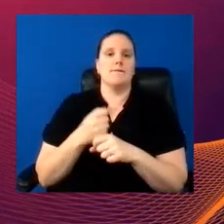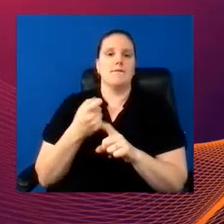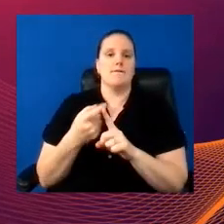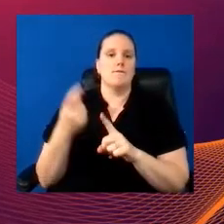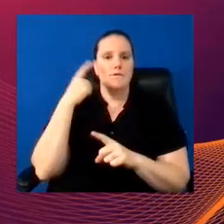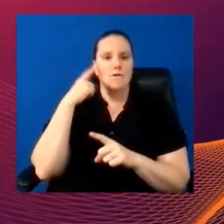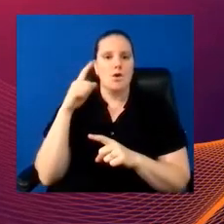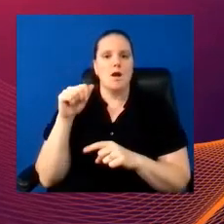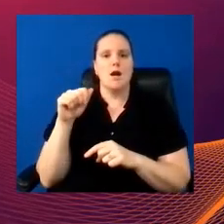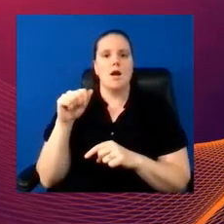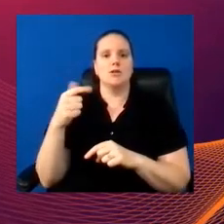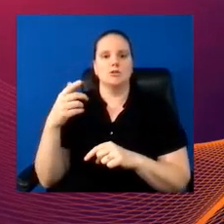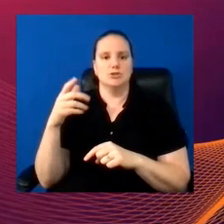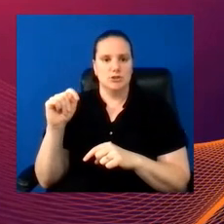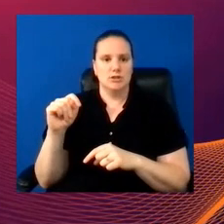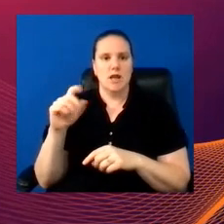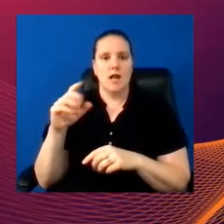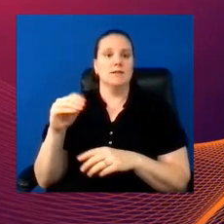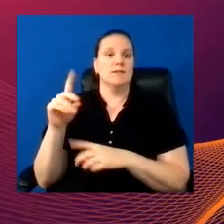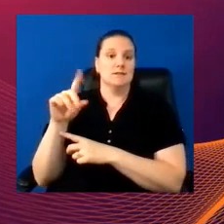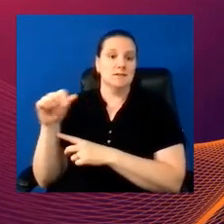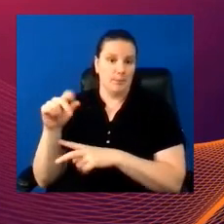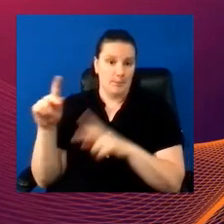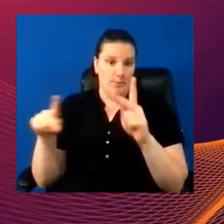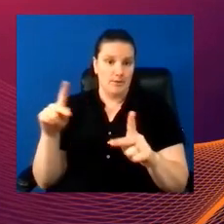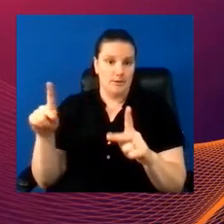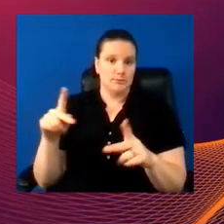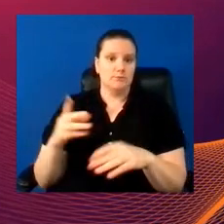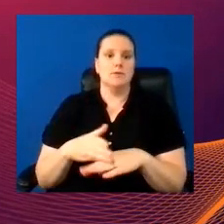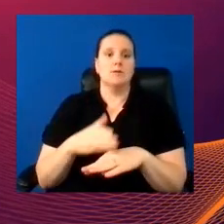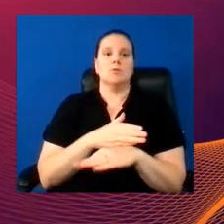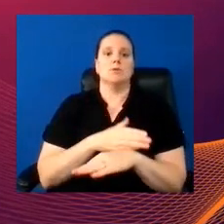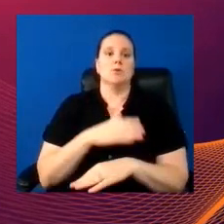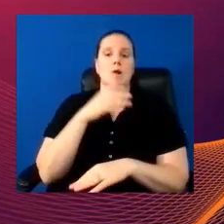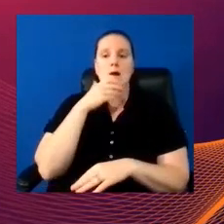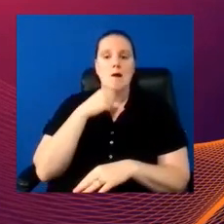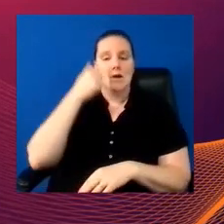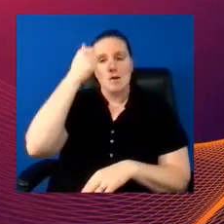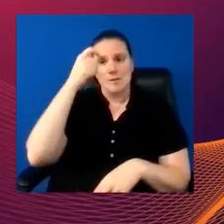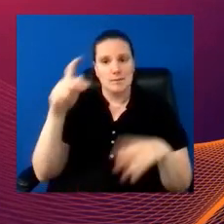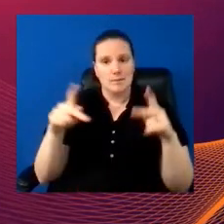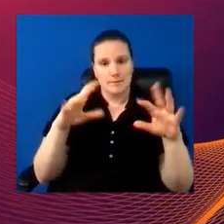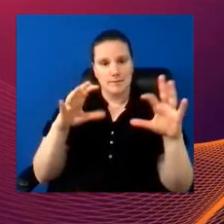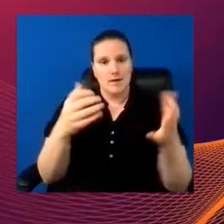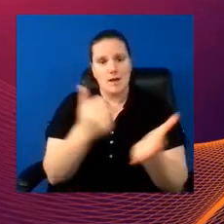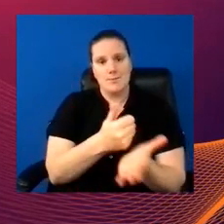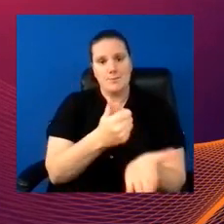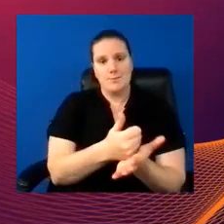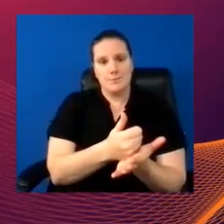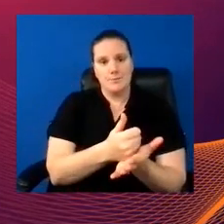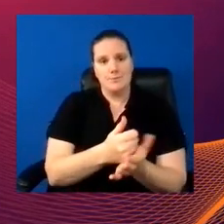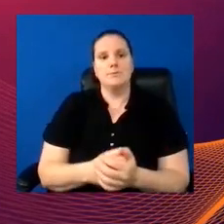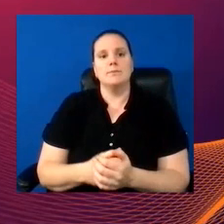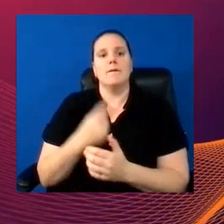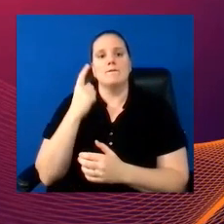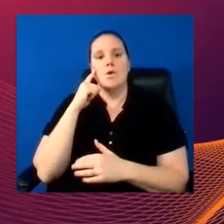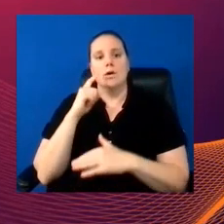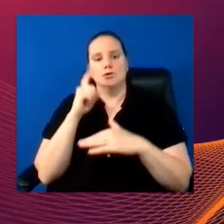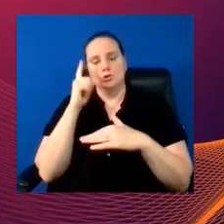and disabled population, increase in geriatric population, increase in prevalence of